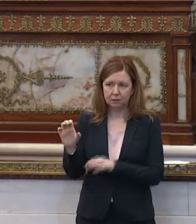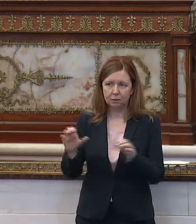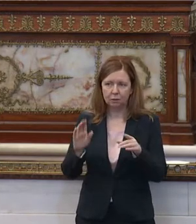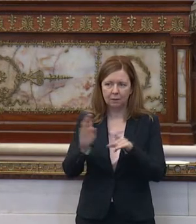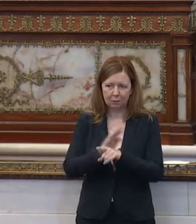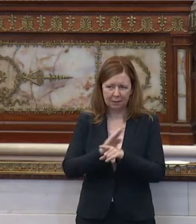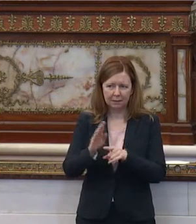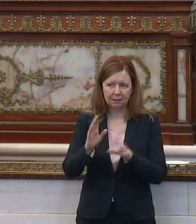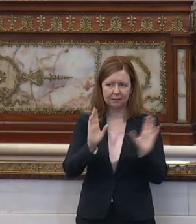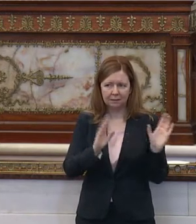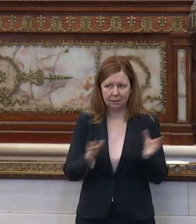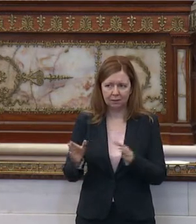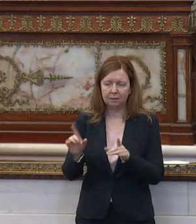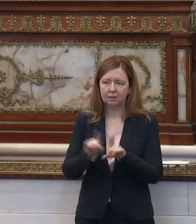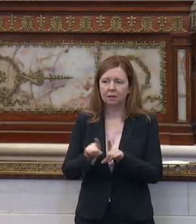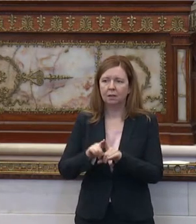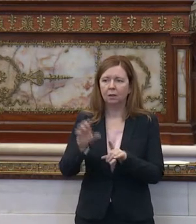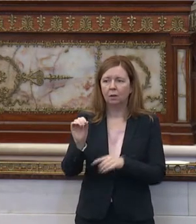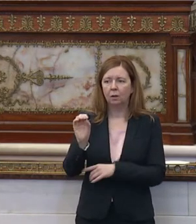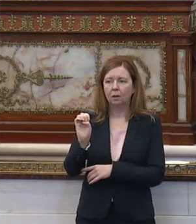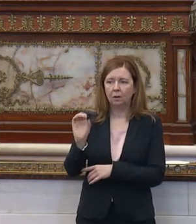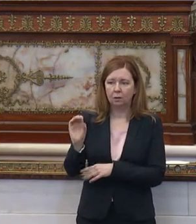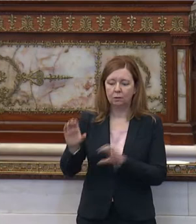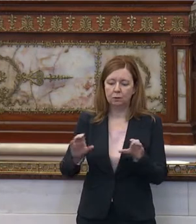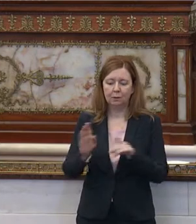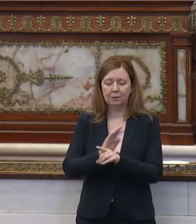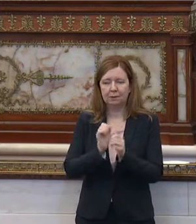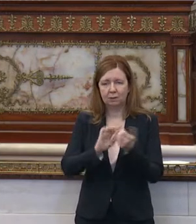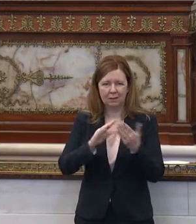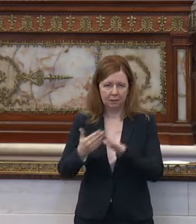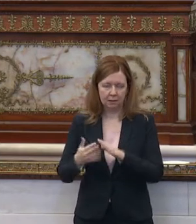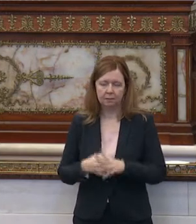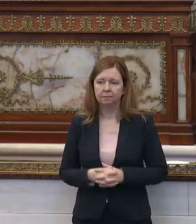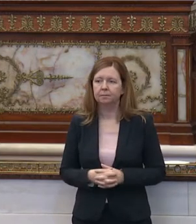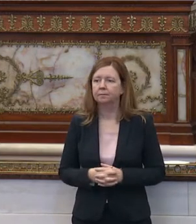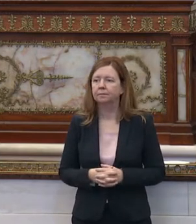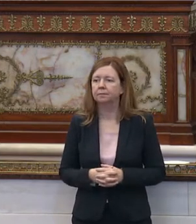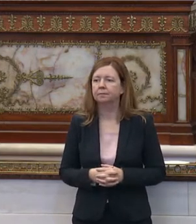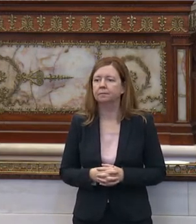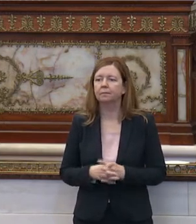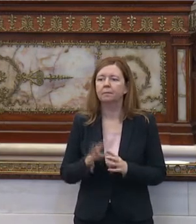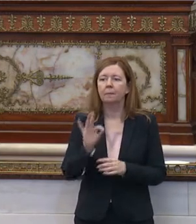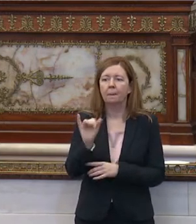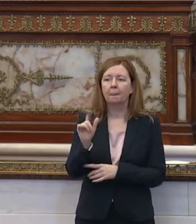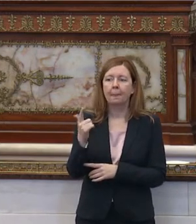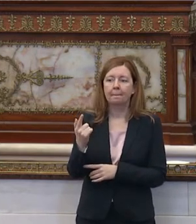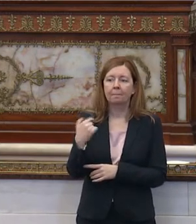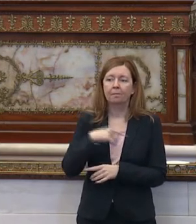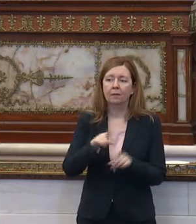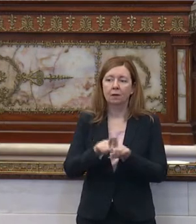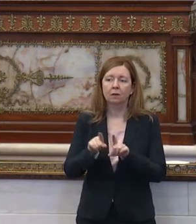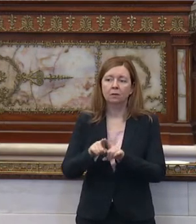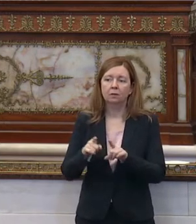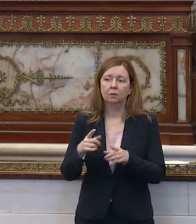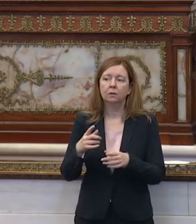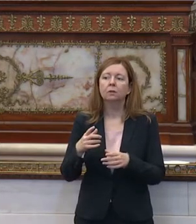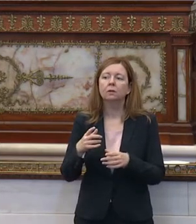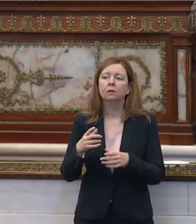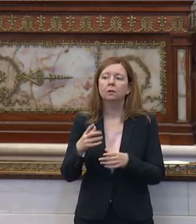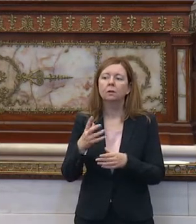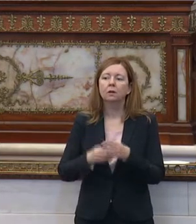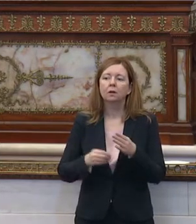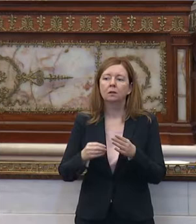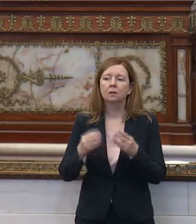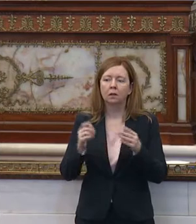Business Series, as well as OEOs doing business with City Six. In FY21, we also launched our Vendor